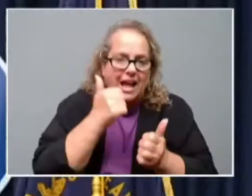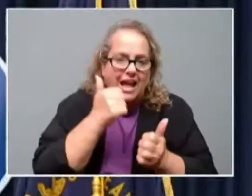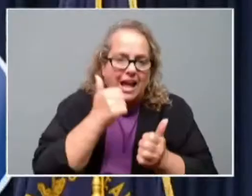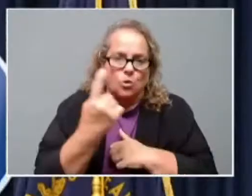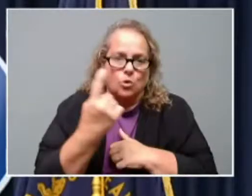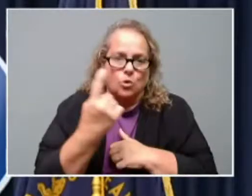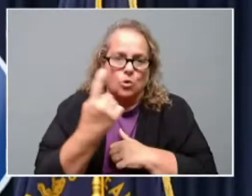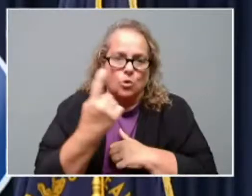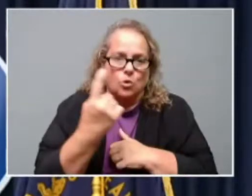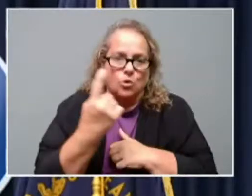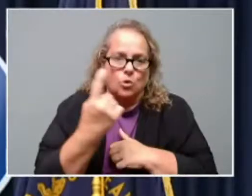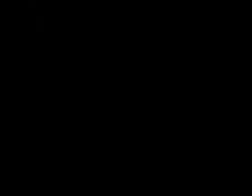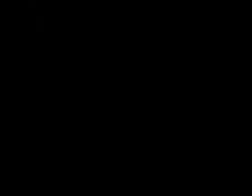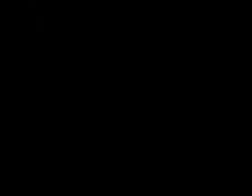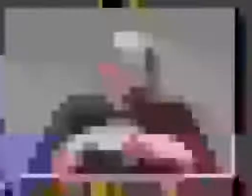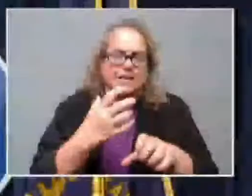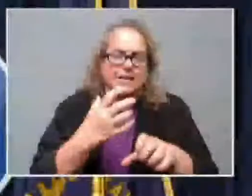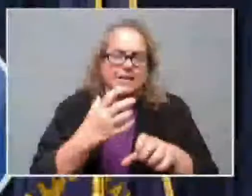could get the information.